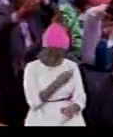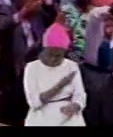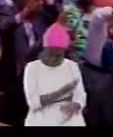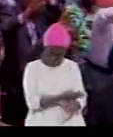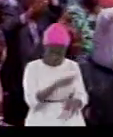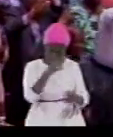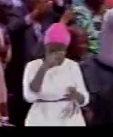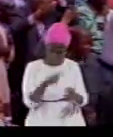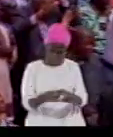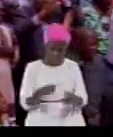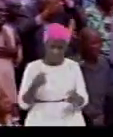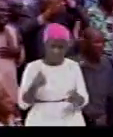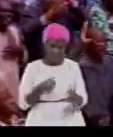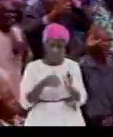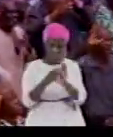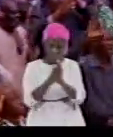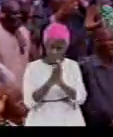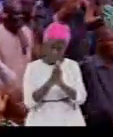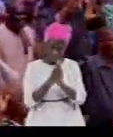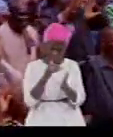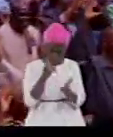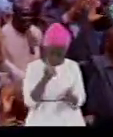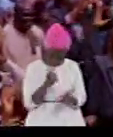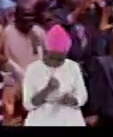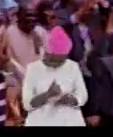mighty name we pray.